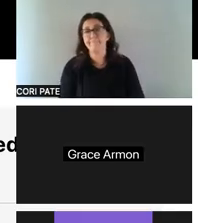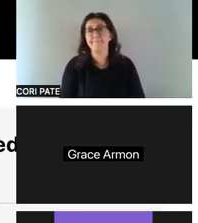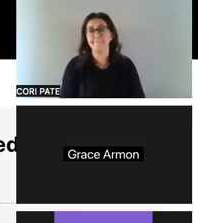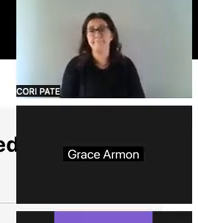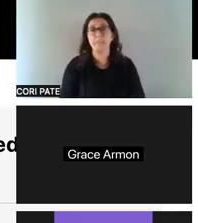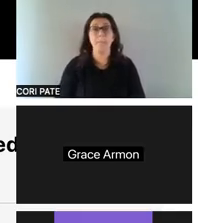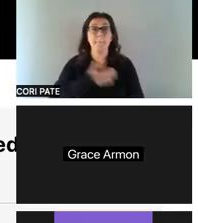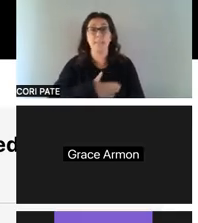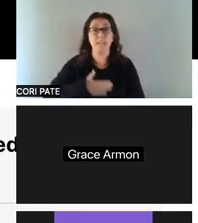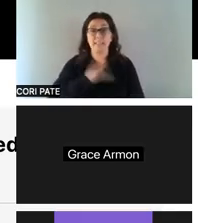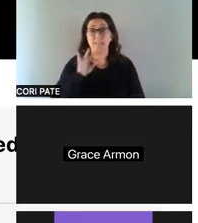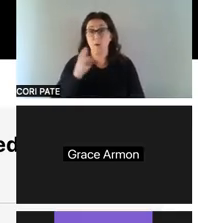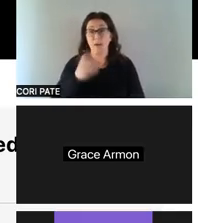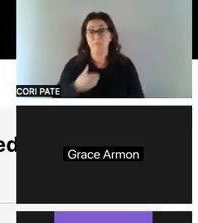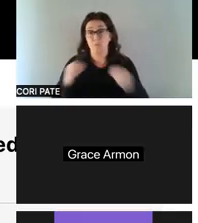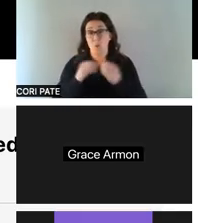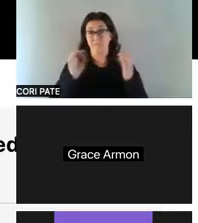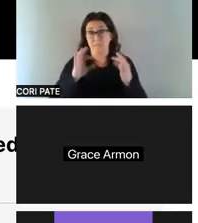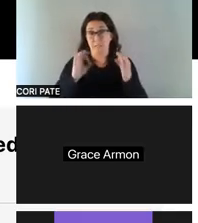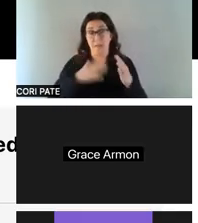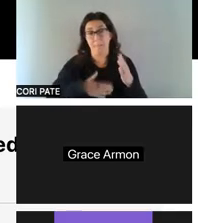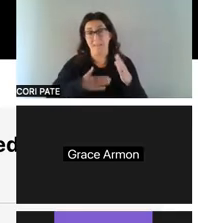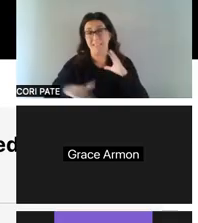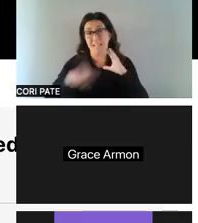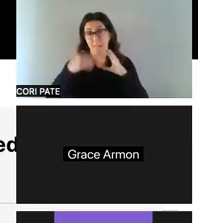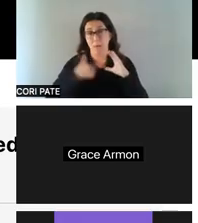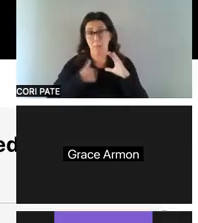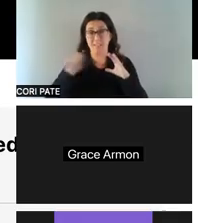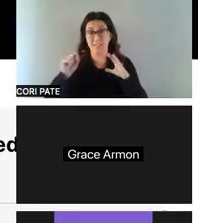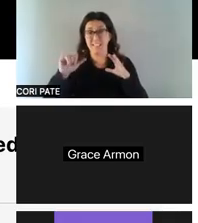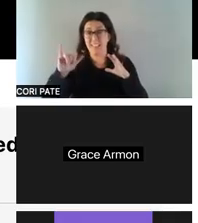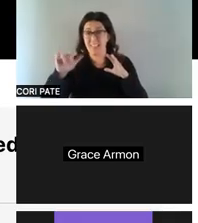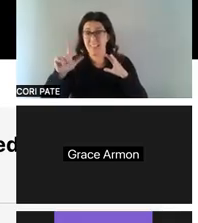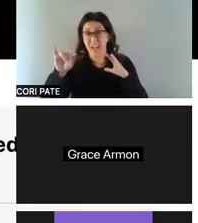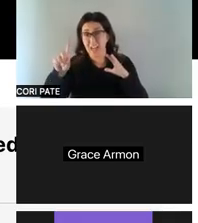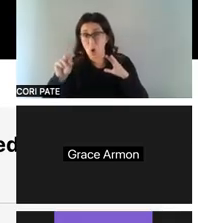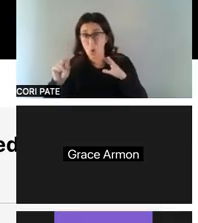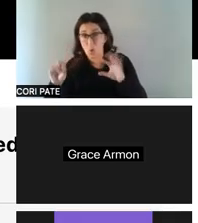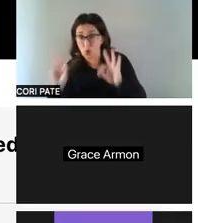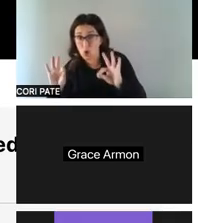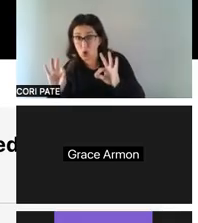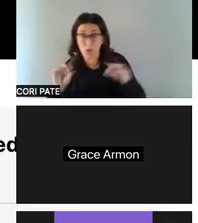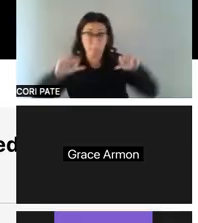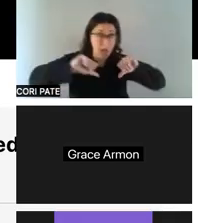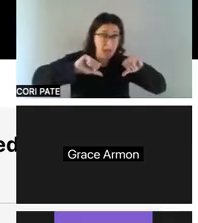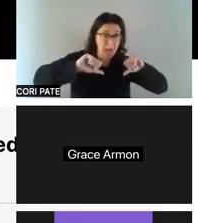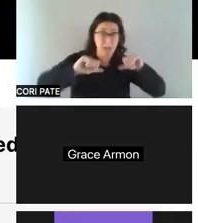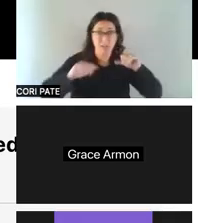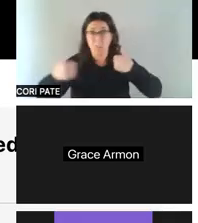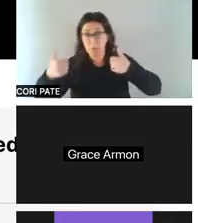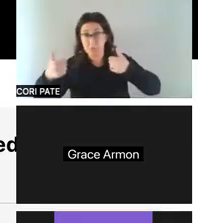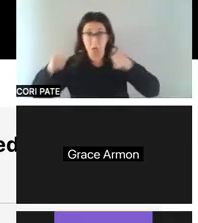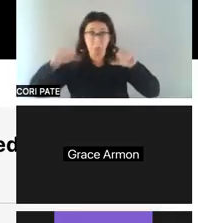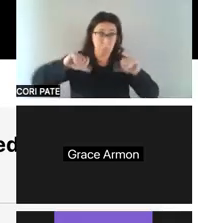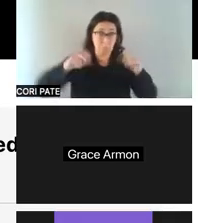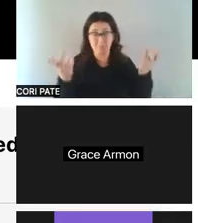Please, if you have any other feedback, you can always email me. You know, if Slido was good, if it was bad, you know, a thumbs up with an email for Slido would